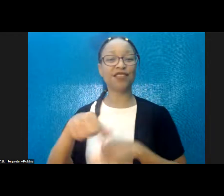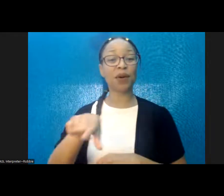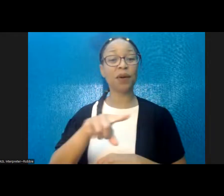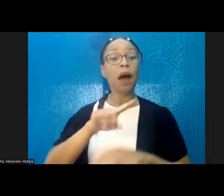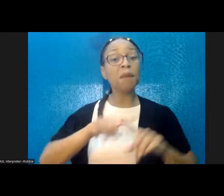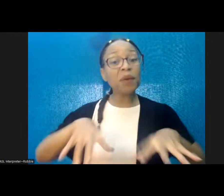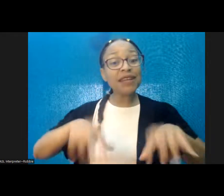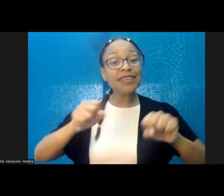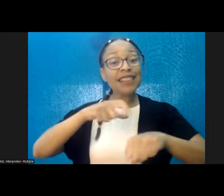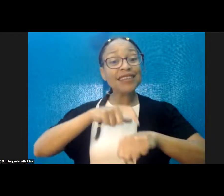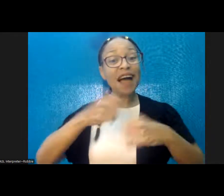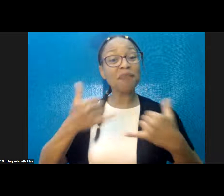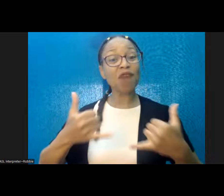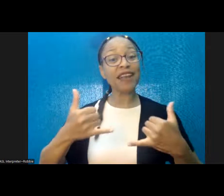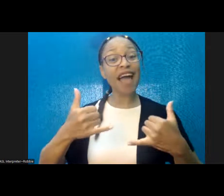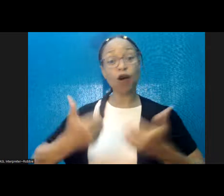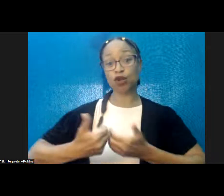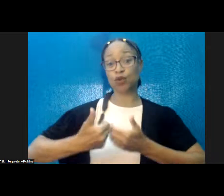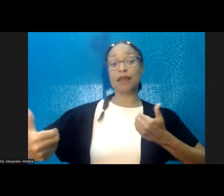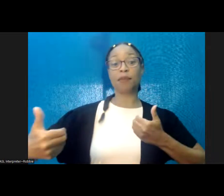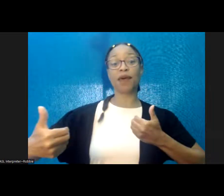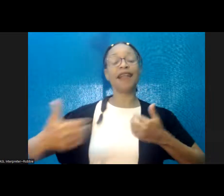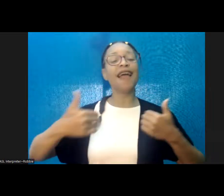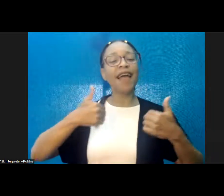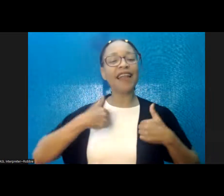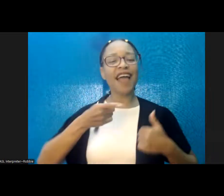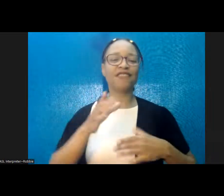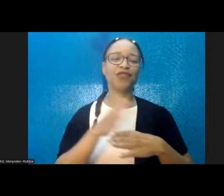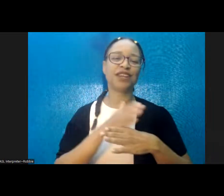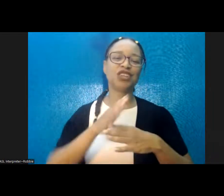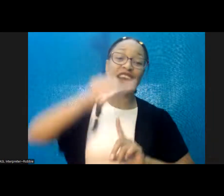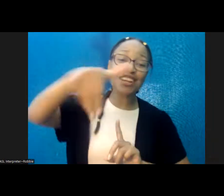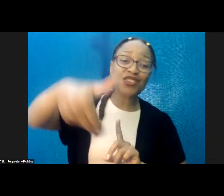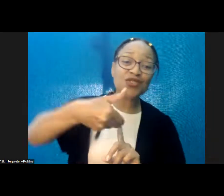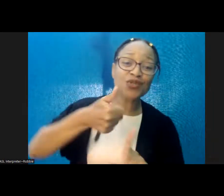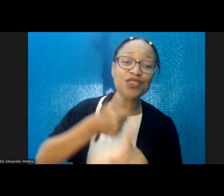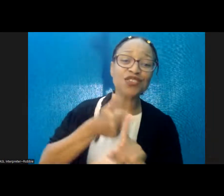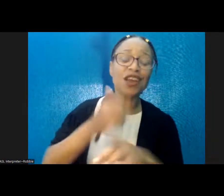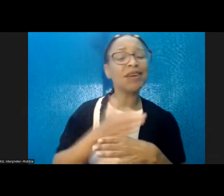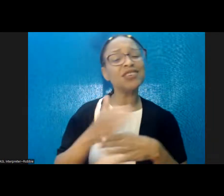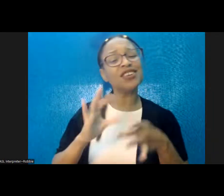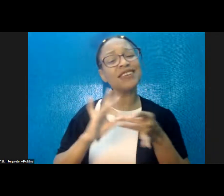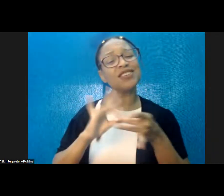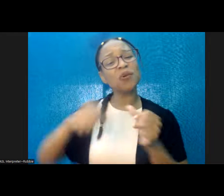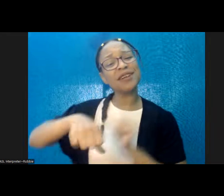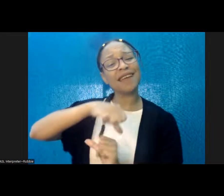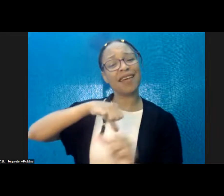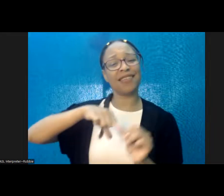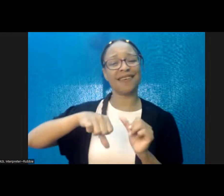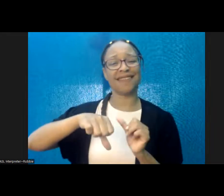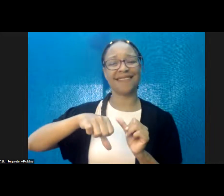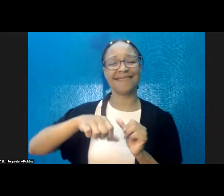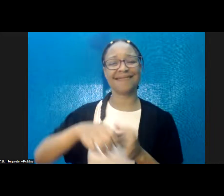time right now to break out and have you share, introduce yourself and share a story with one another.